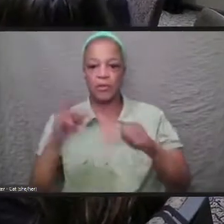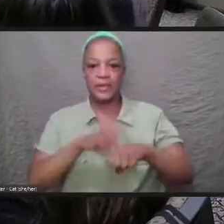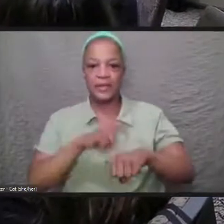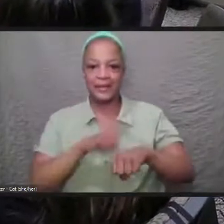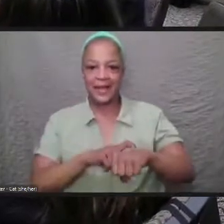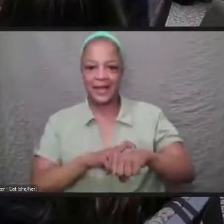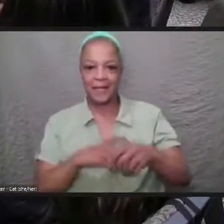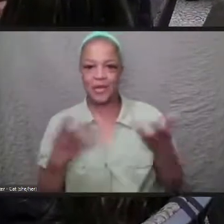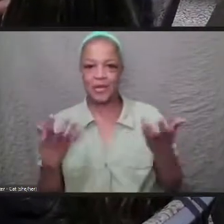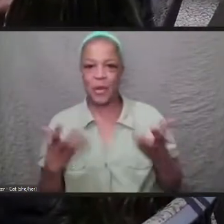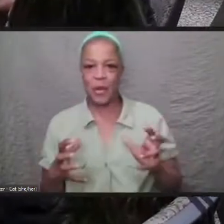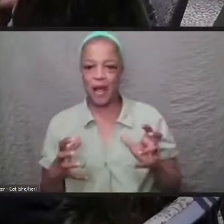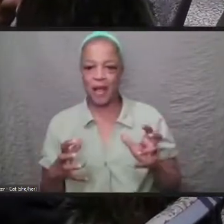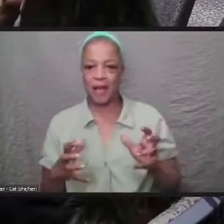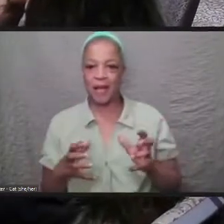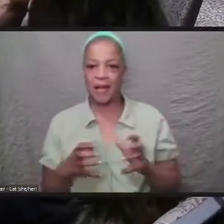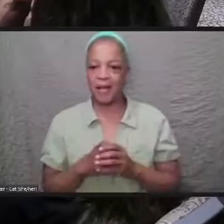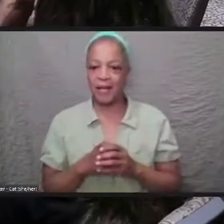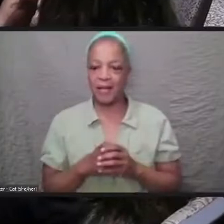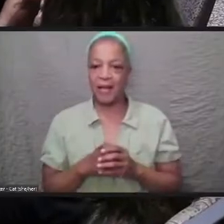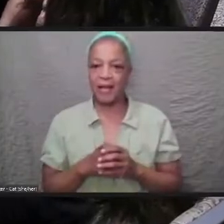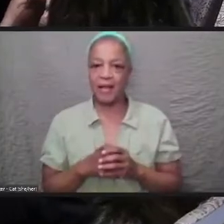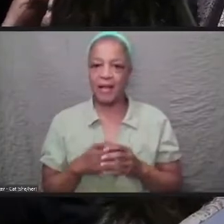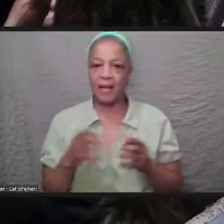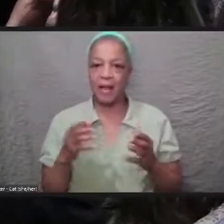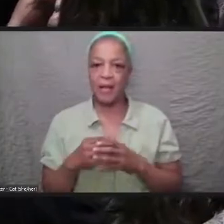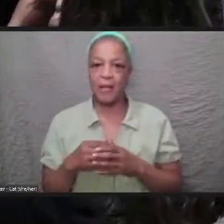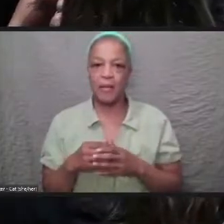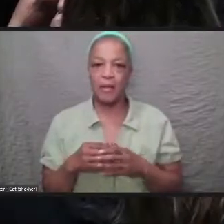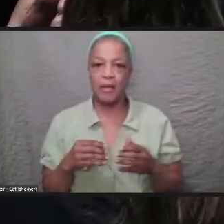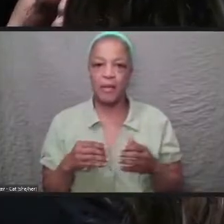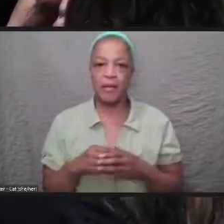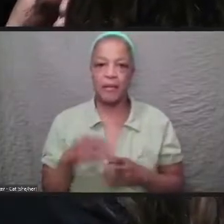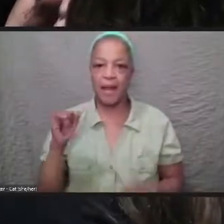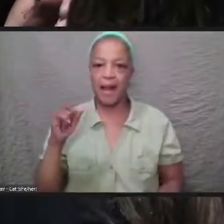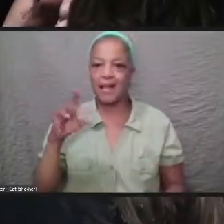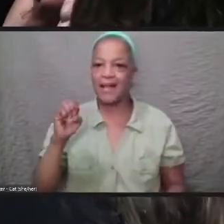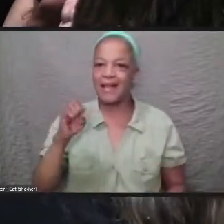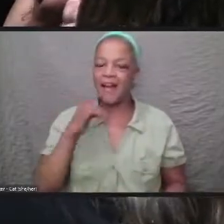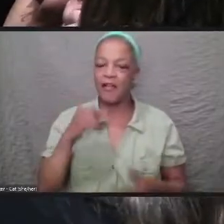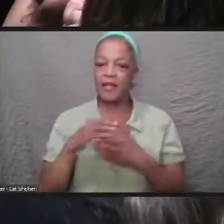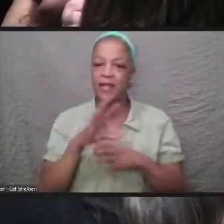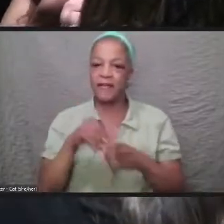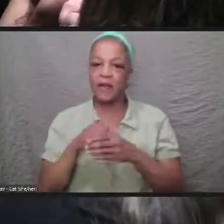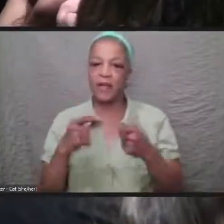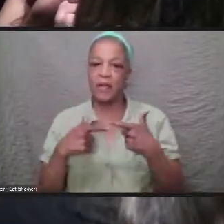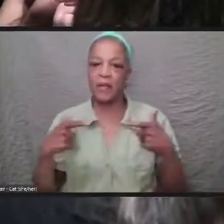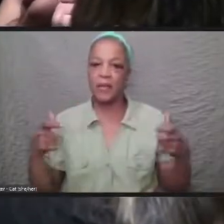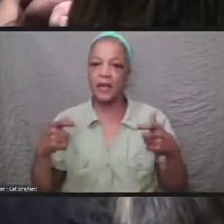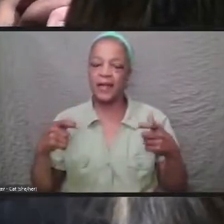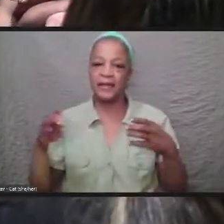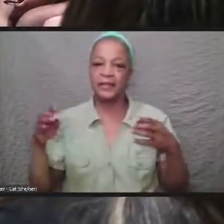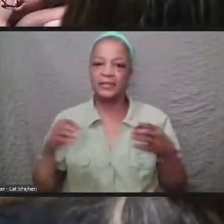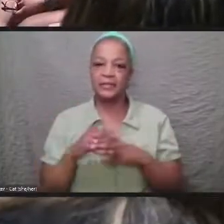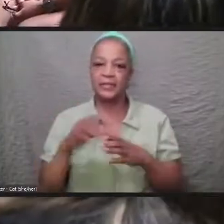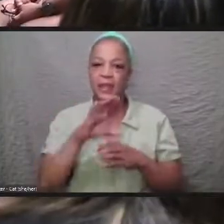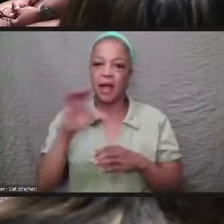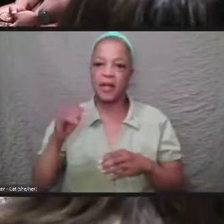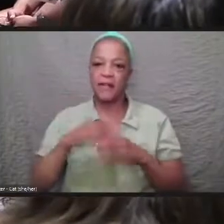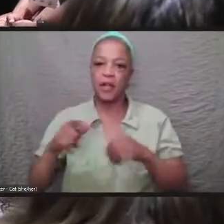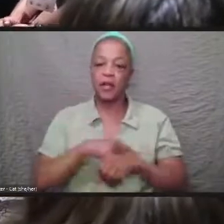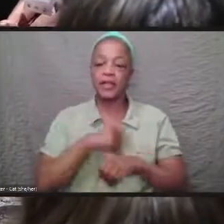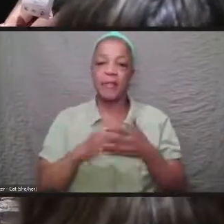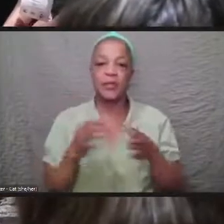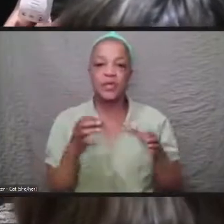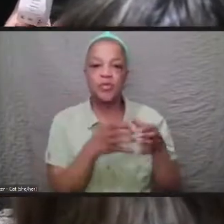something that I'm hearing, so I haven't been a part of a large institution for a really long time. And I've been a part of smaller institutions, but, you know, then there's